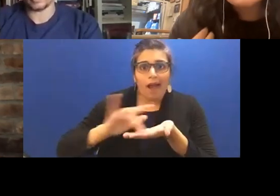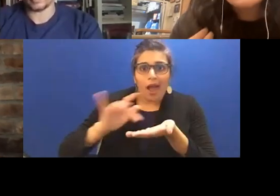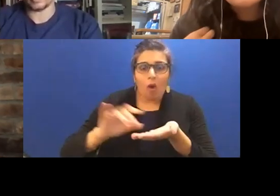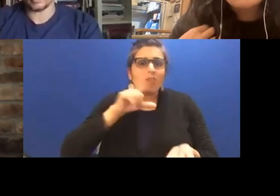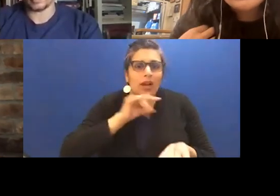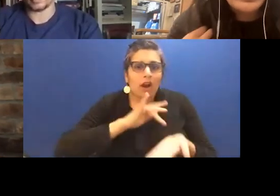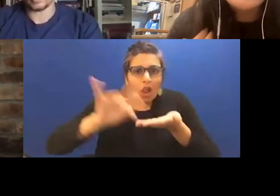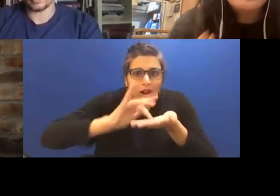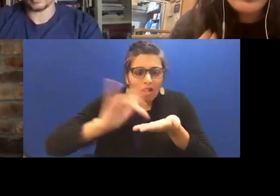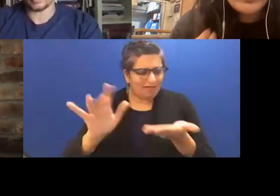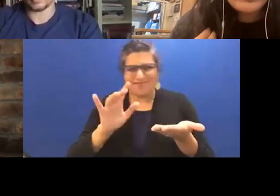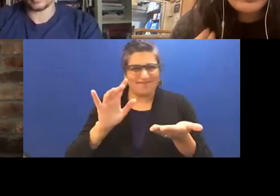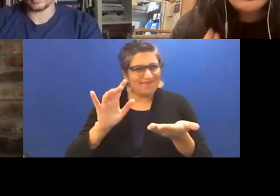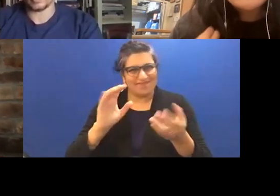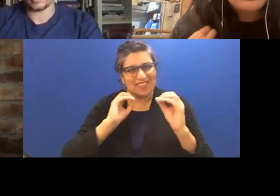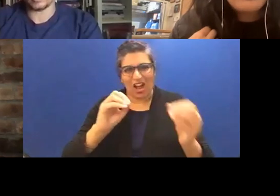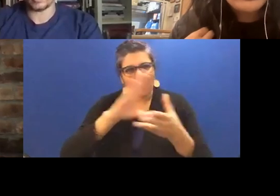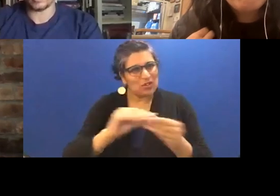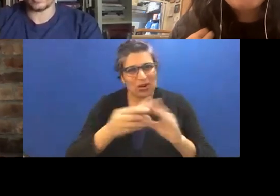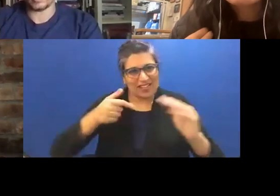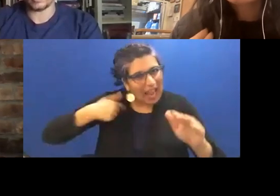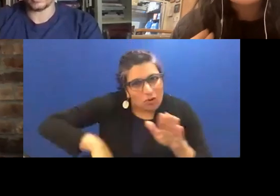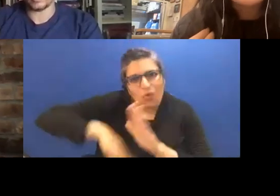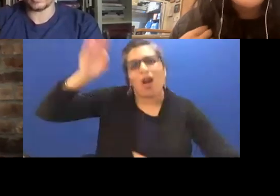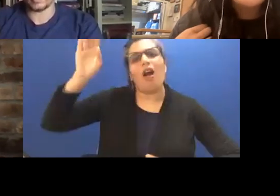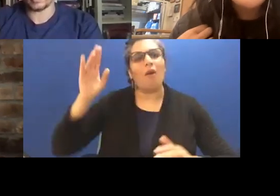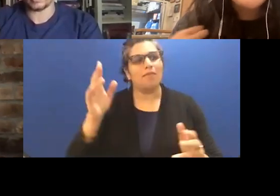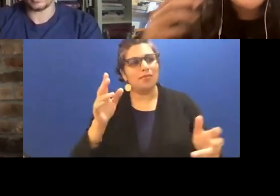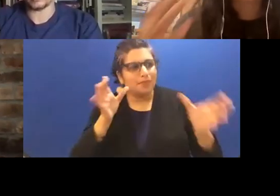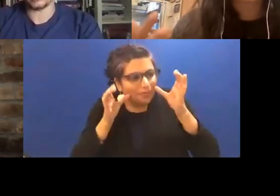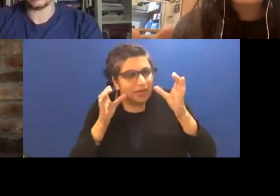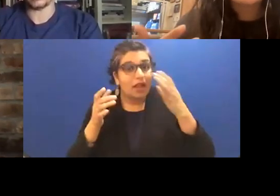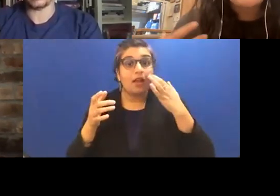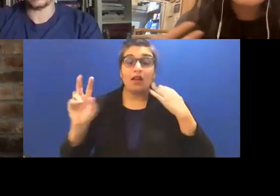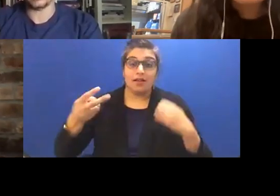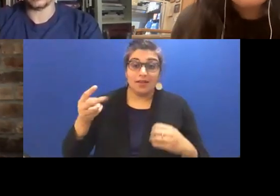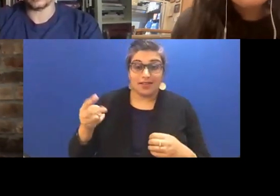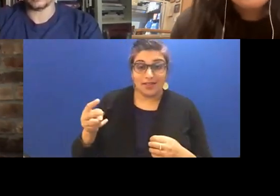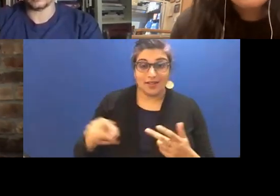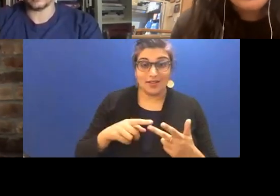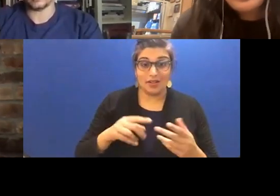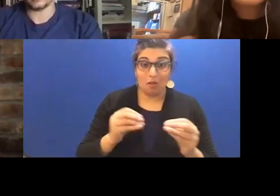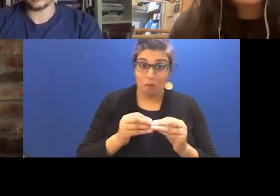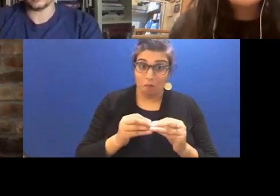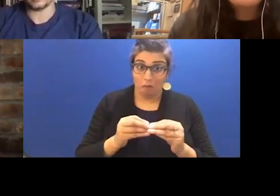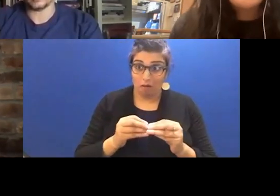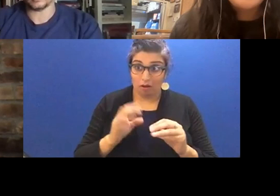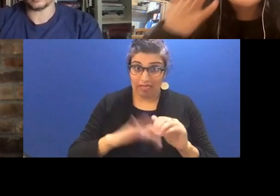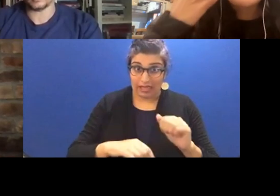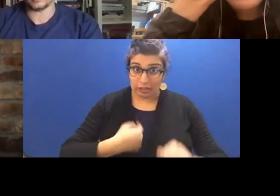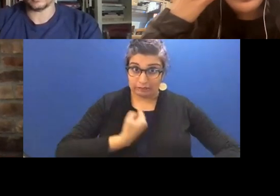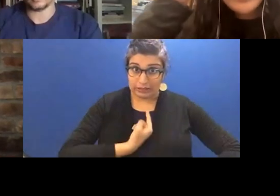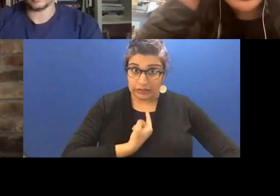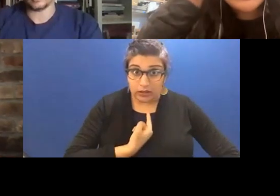I don't see the stories that I grew up with, and that's a problem. And then the second step is, are there more of you like out there, right?